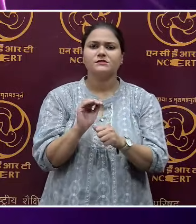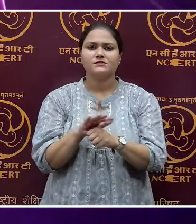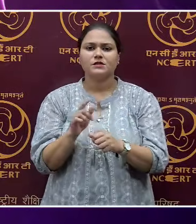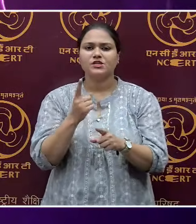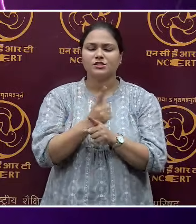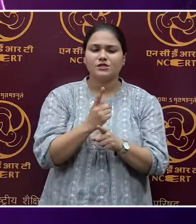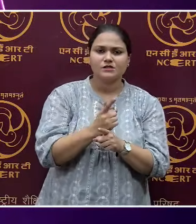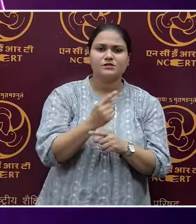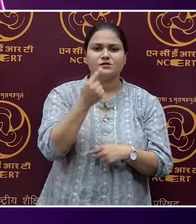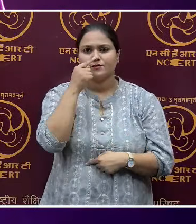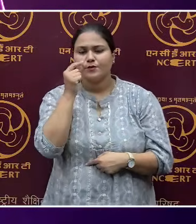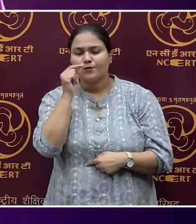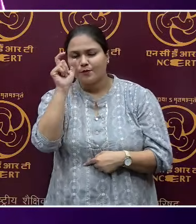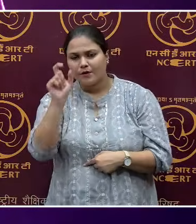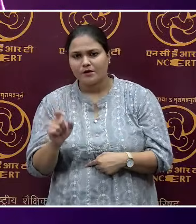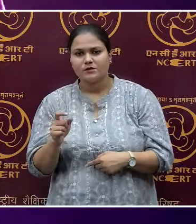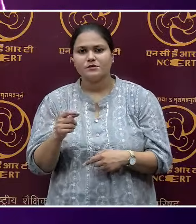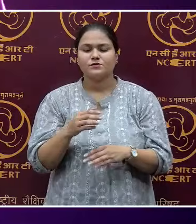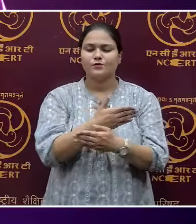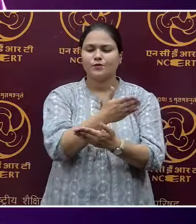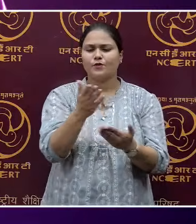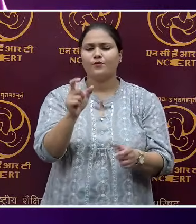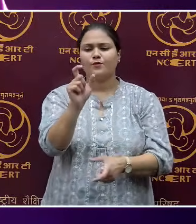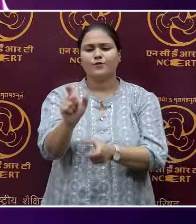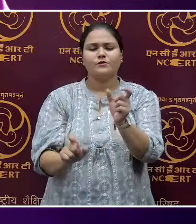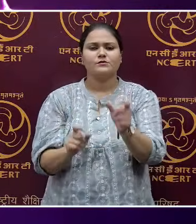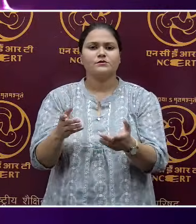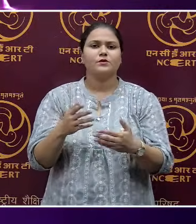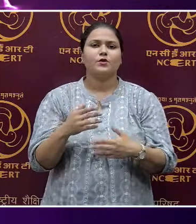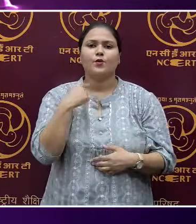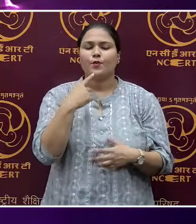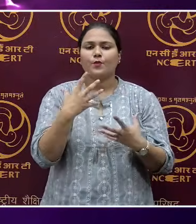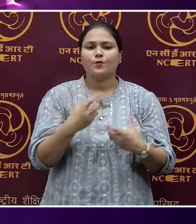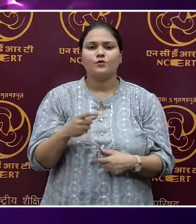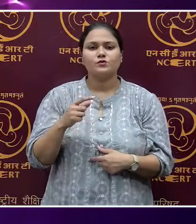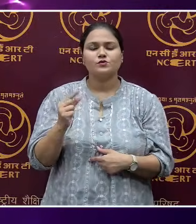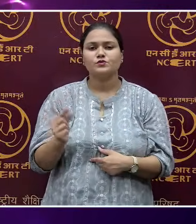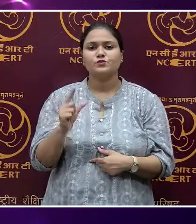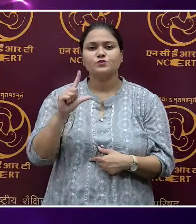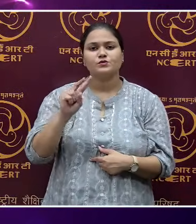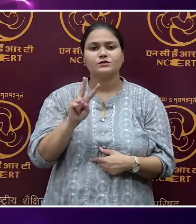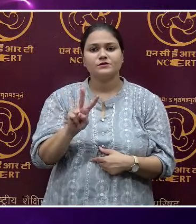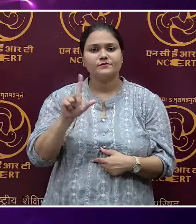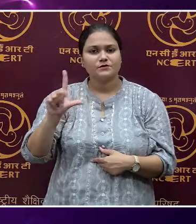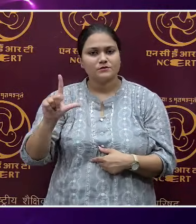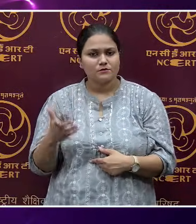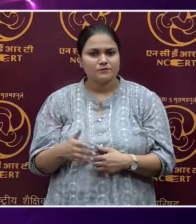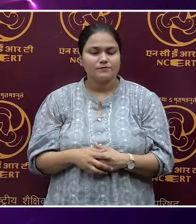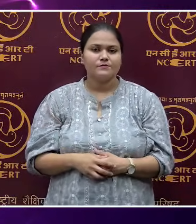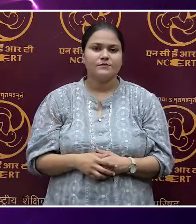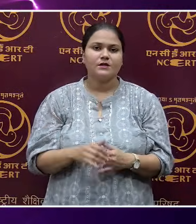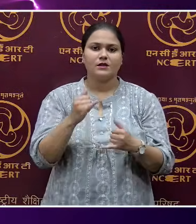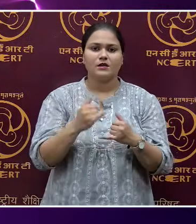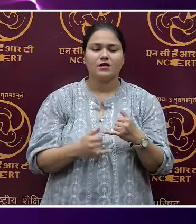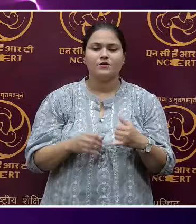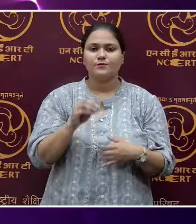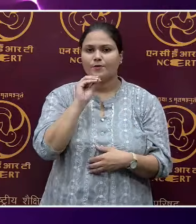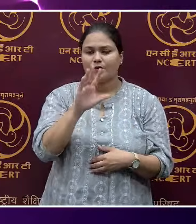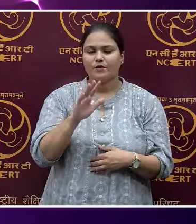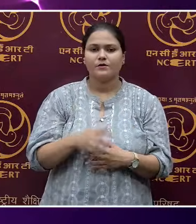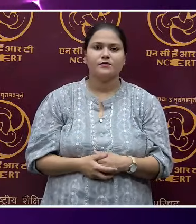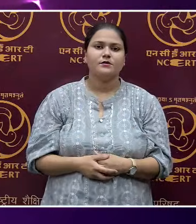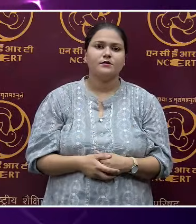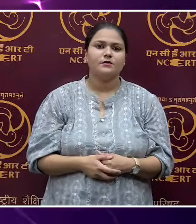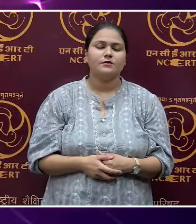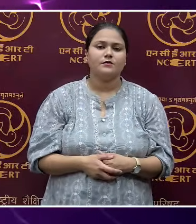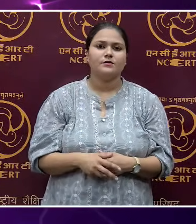parents, students, anybody who wants to use virtual labs? Yeah. So I will lastly tell one thing only, like virtual lab is not